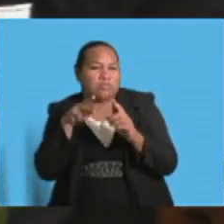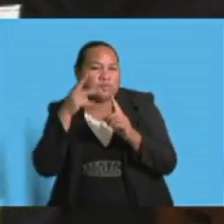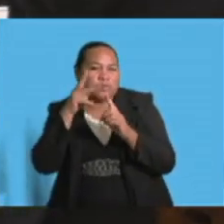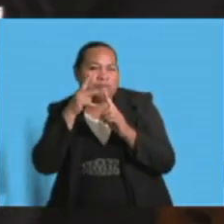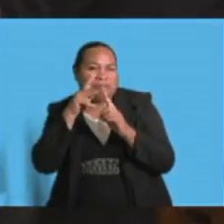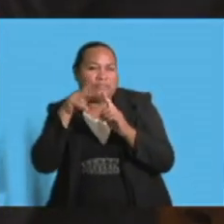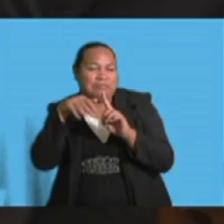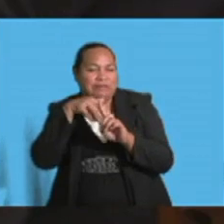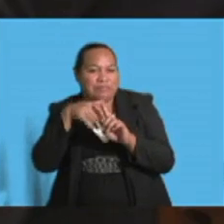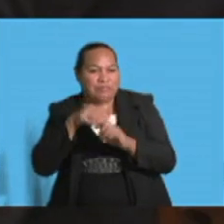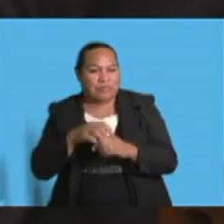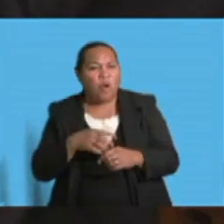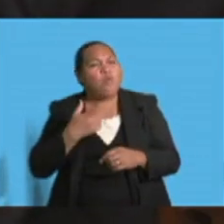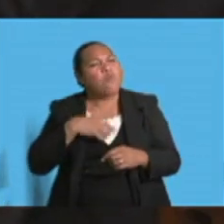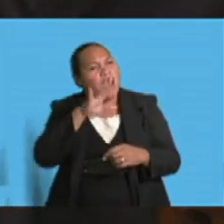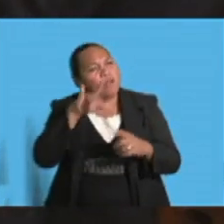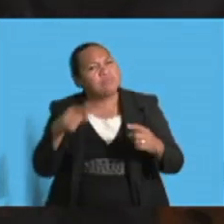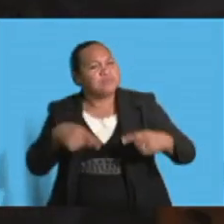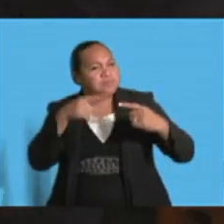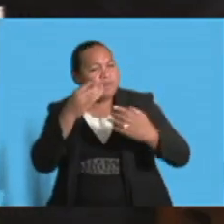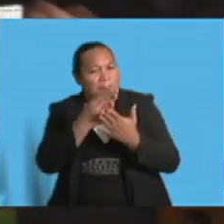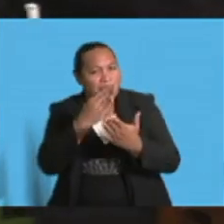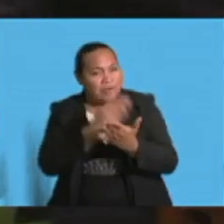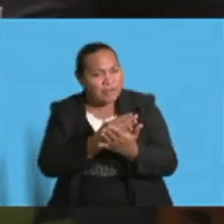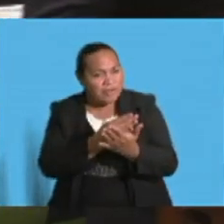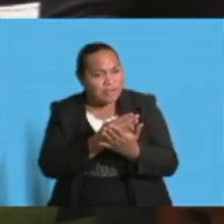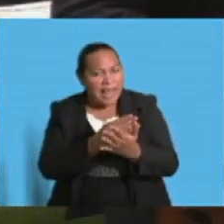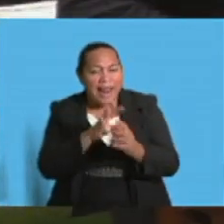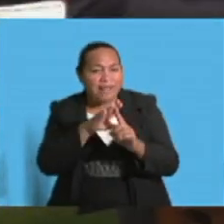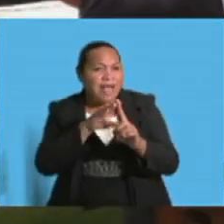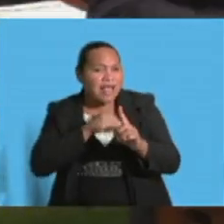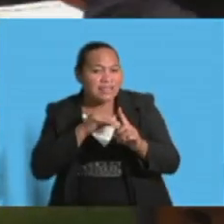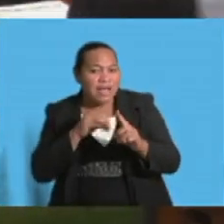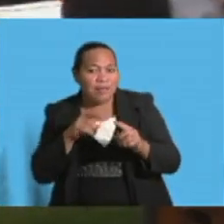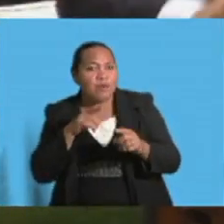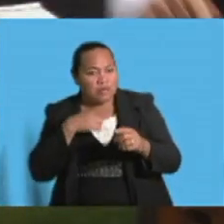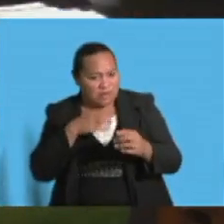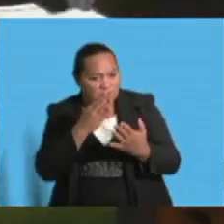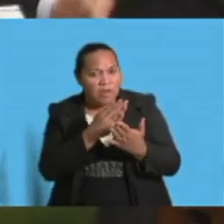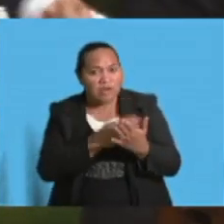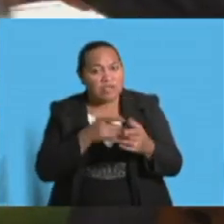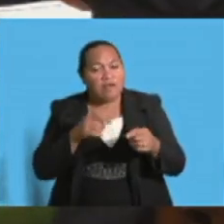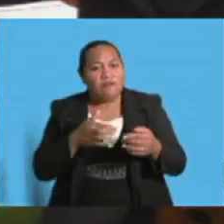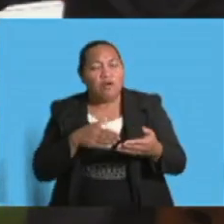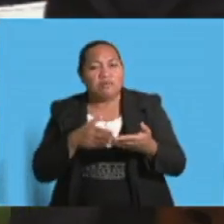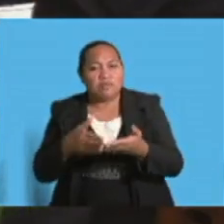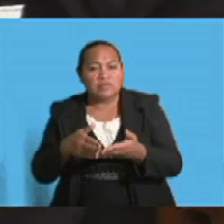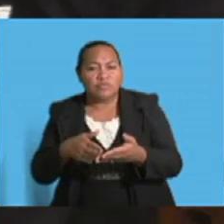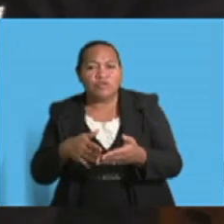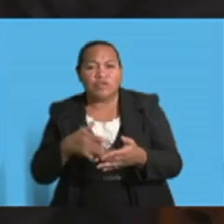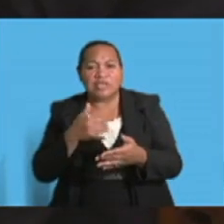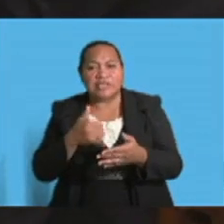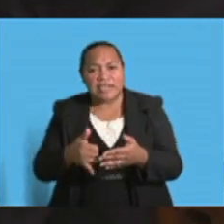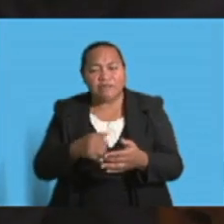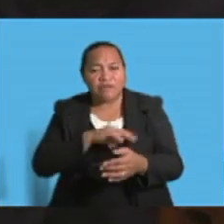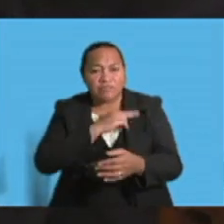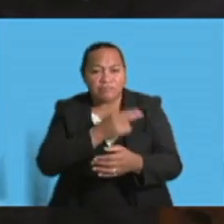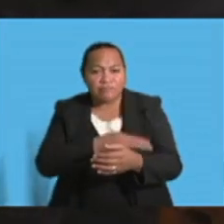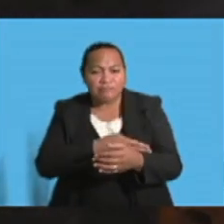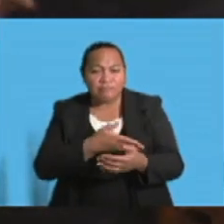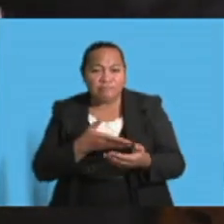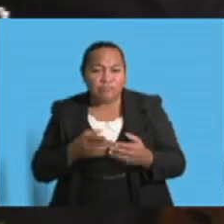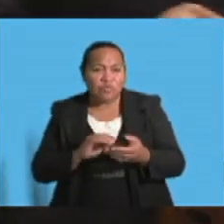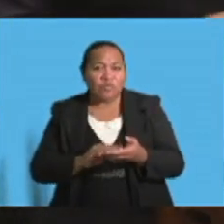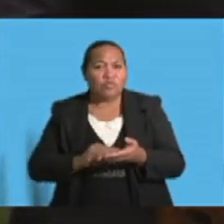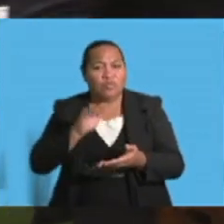to a budget that allows increasing maternity leave? How can we object to a budget that allows an increase in introduction of